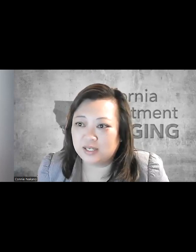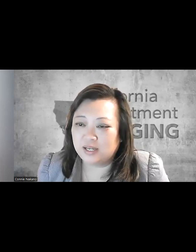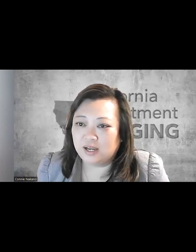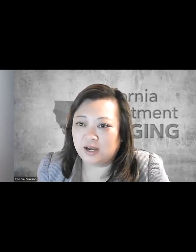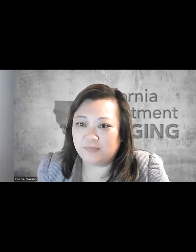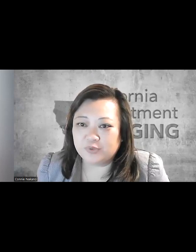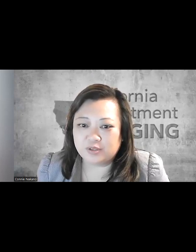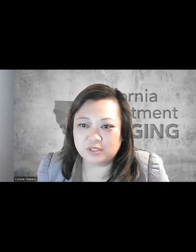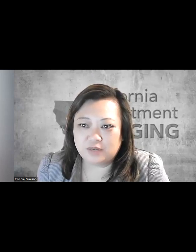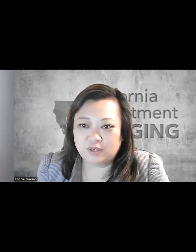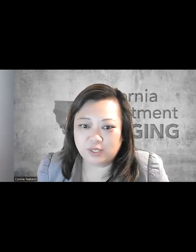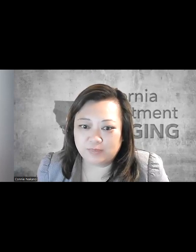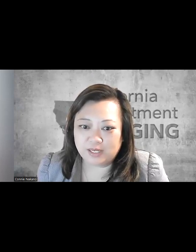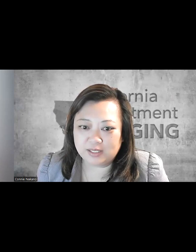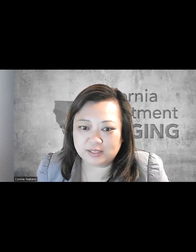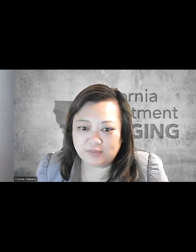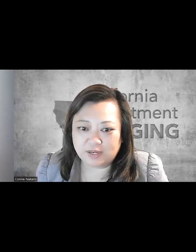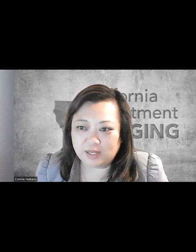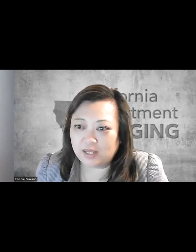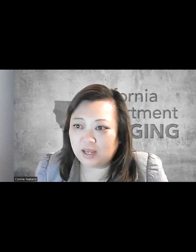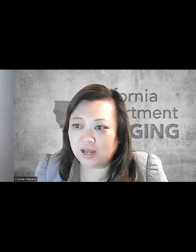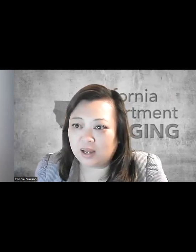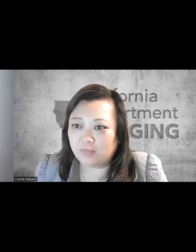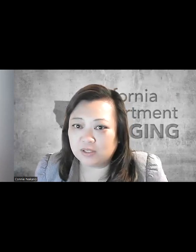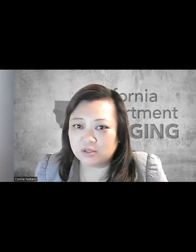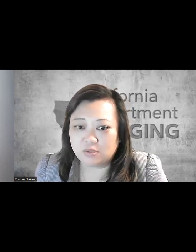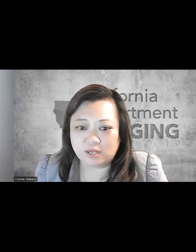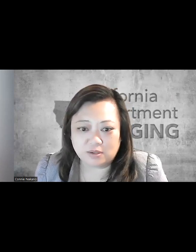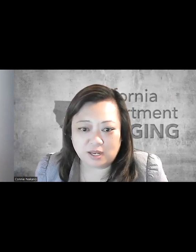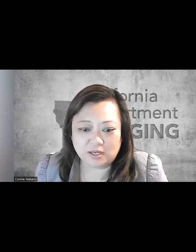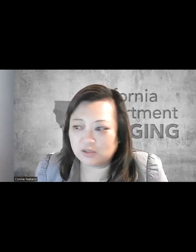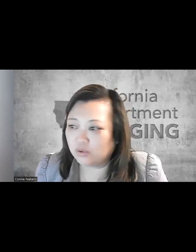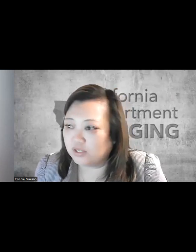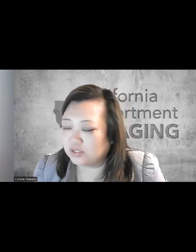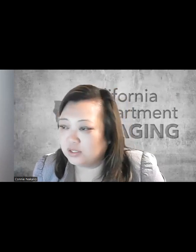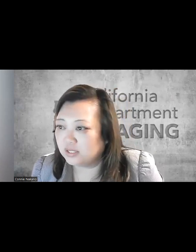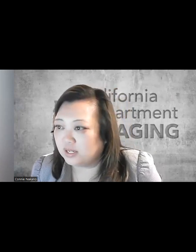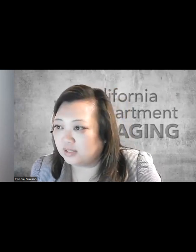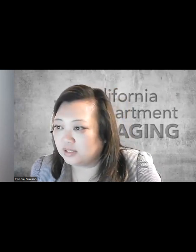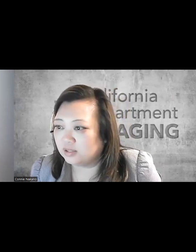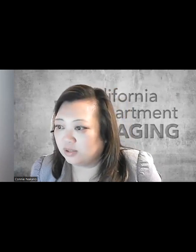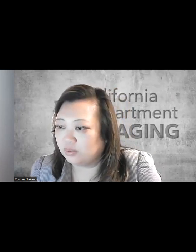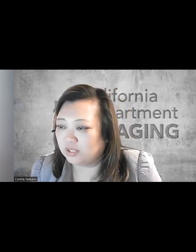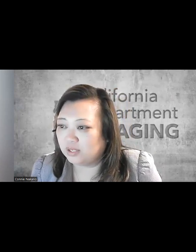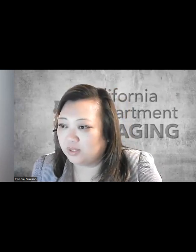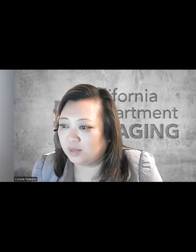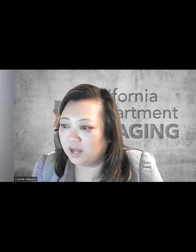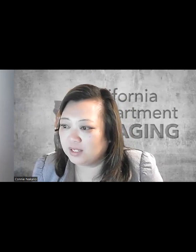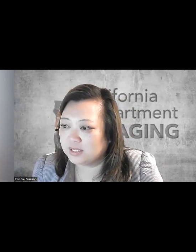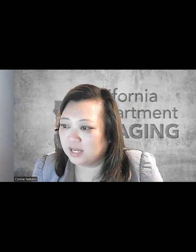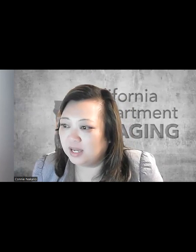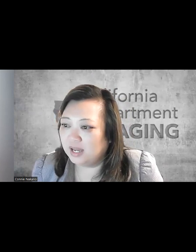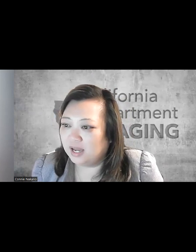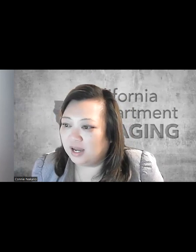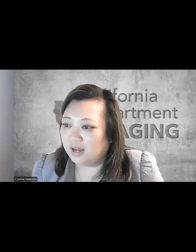questions. So I'll just give it a quick minute and see if anybody wants to raise their hand and answer questions. Let's look through the Q&A